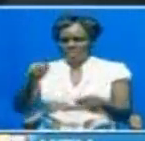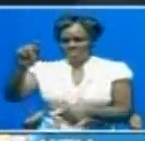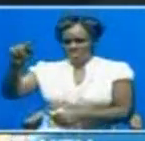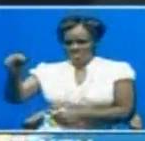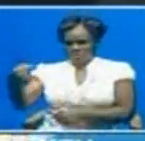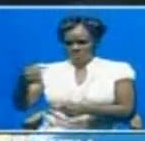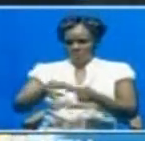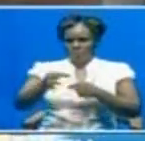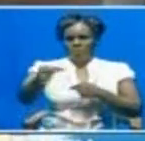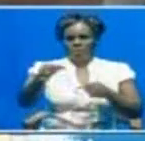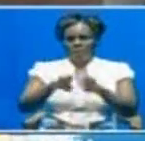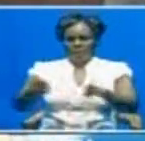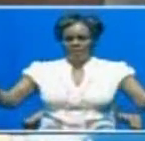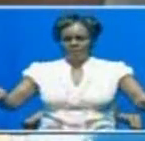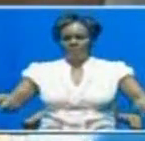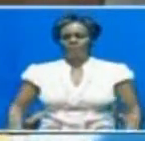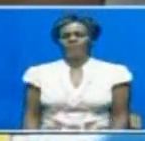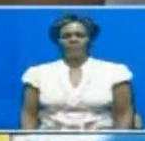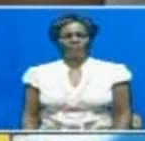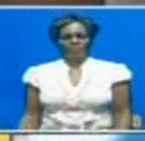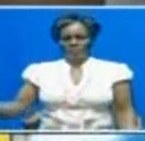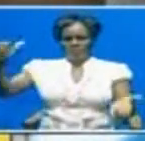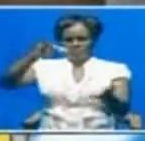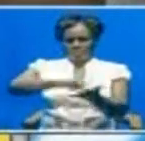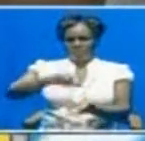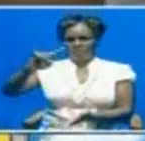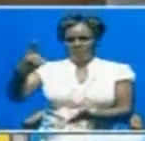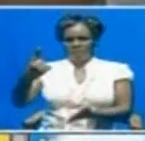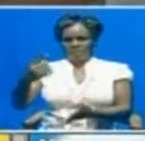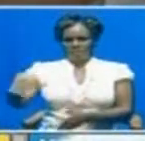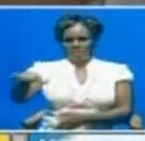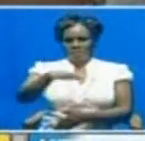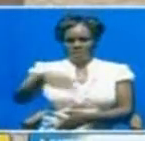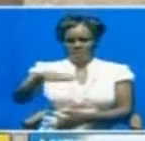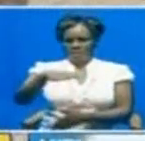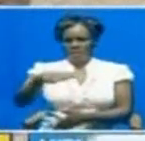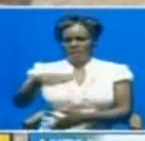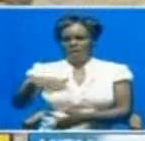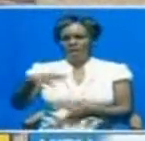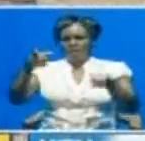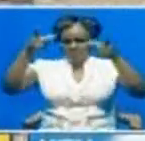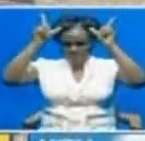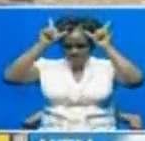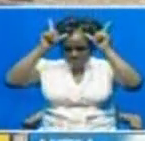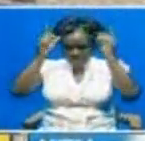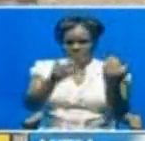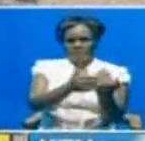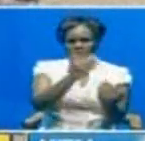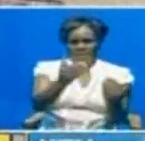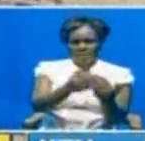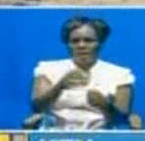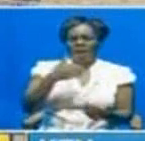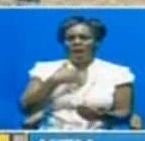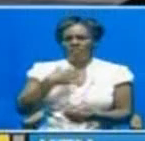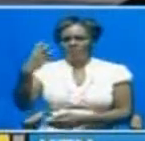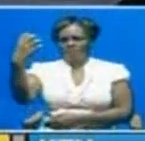22,000 acres. We arrive at the first kraal, or camp, where the cattle rest. The ranch has